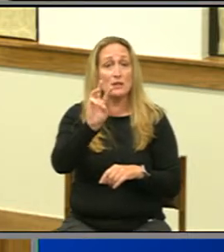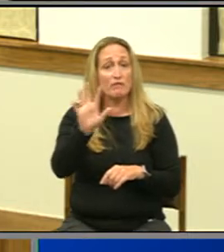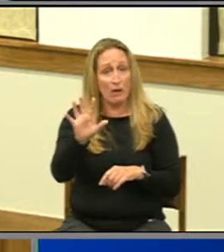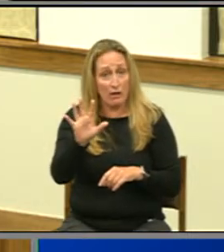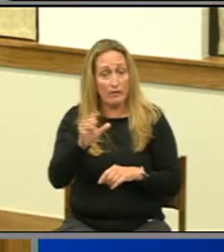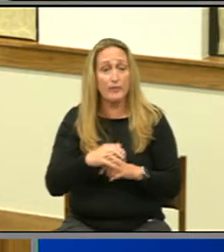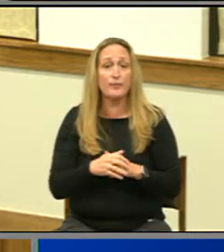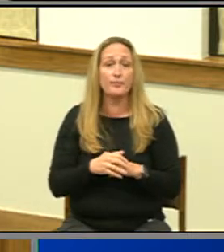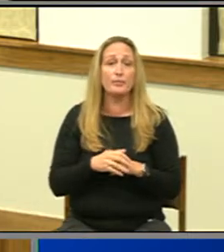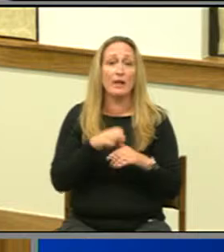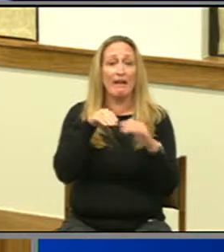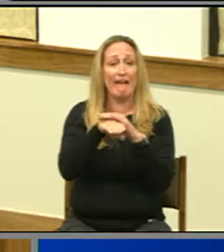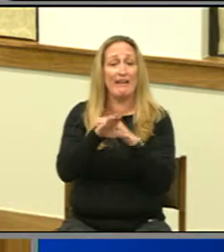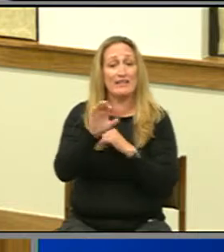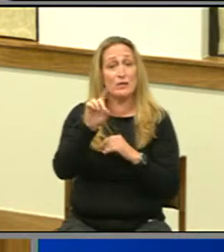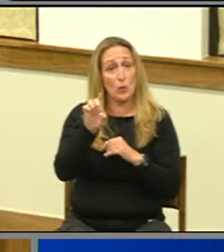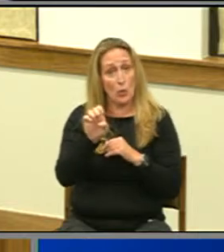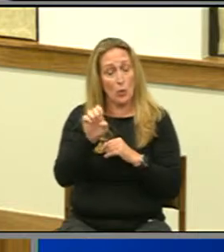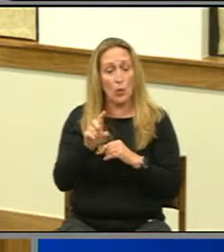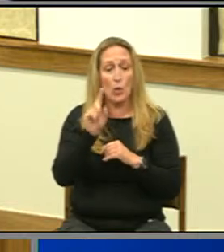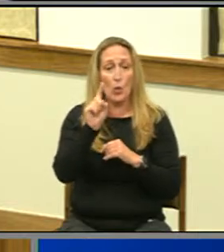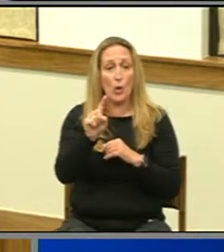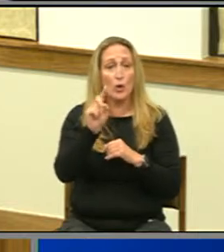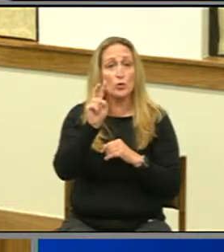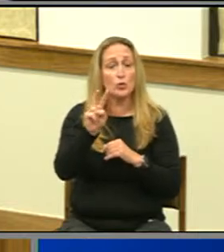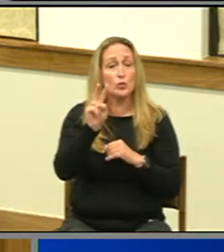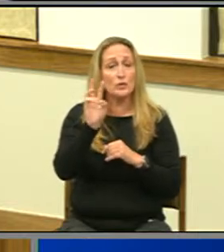213-306-3065, access code